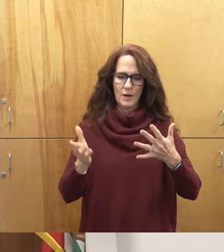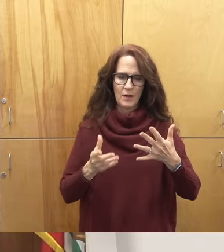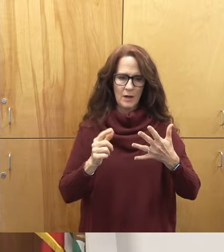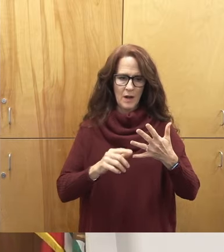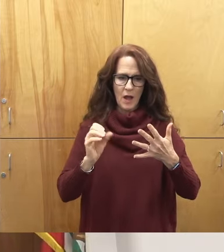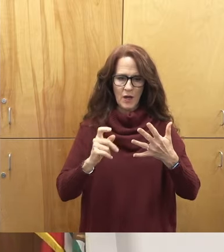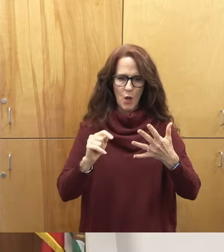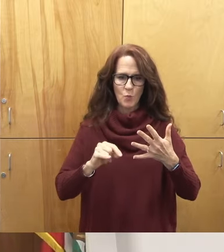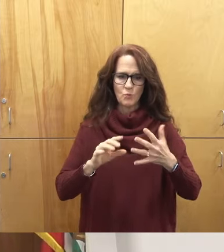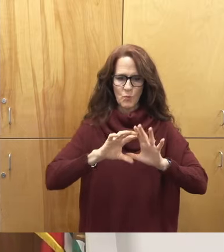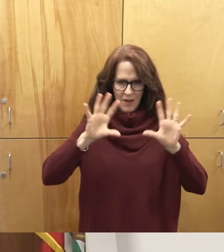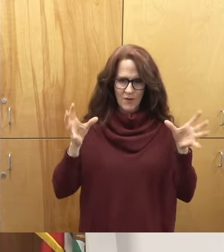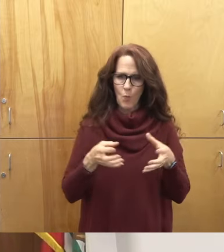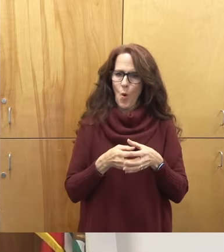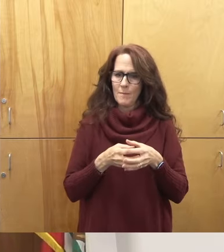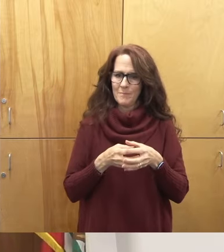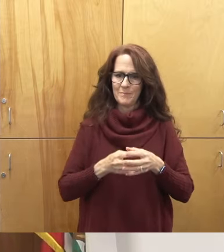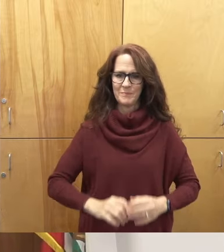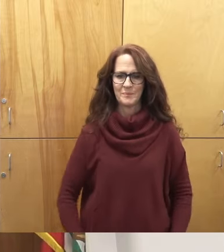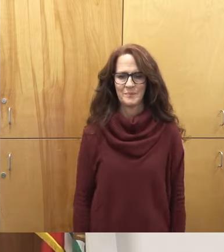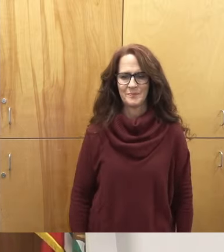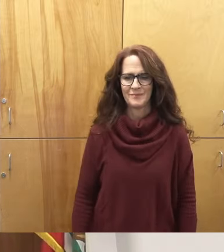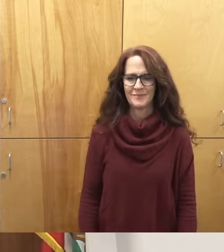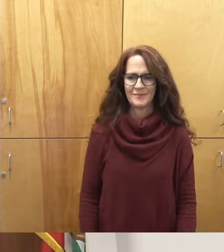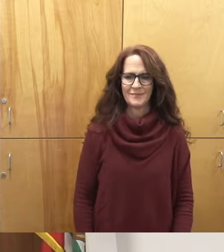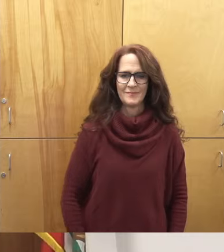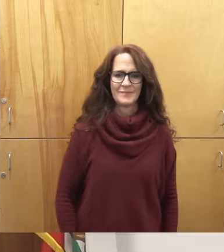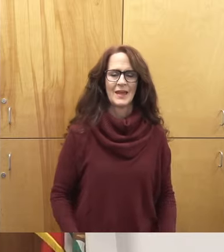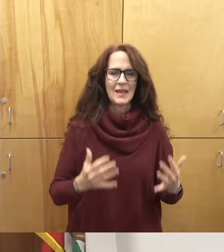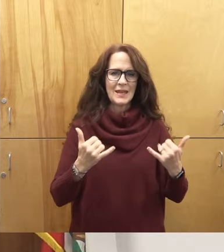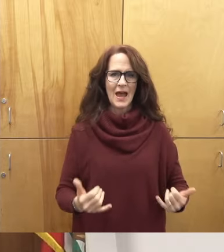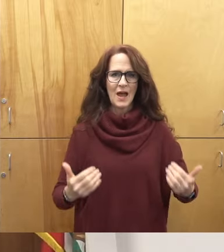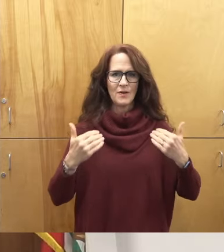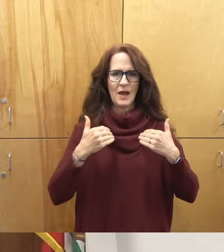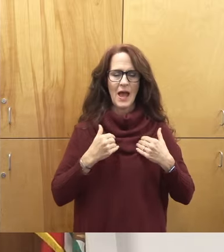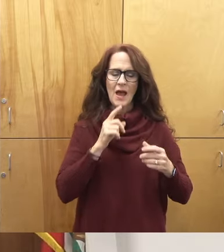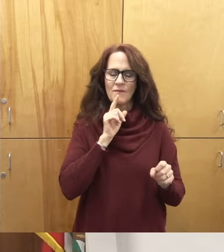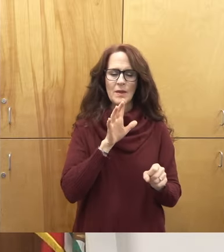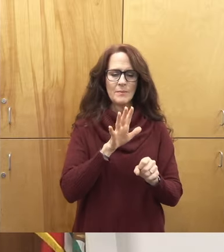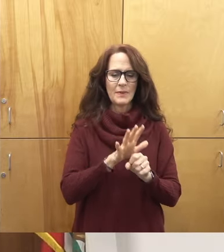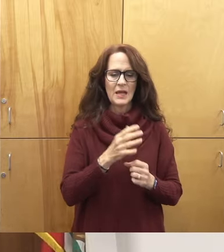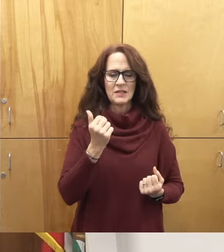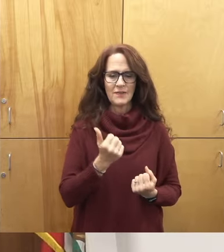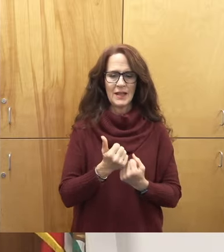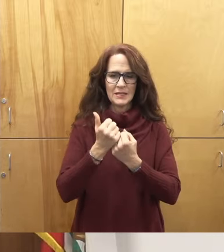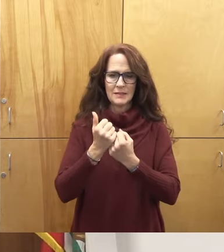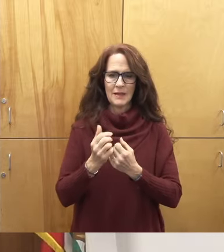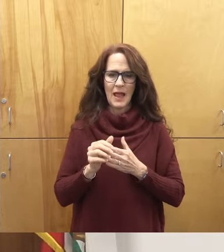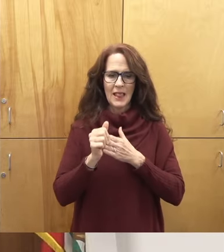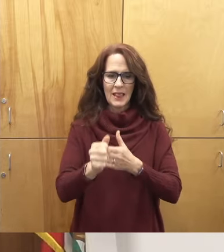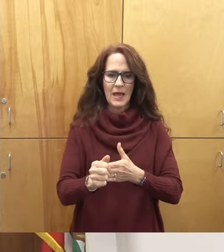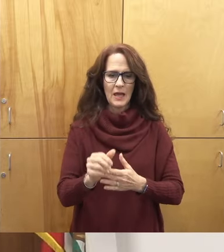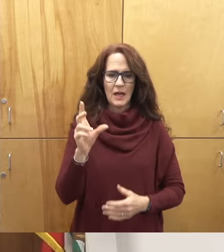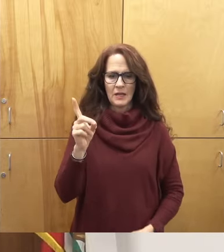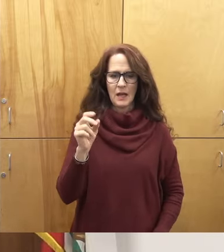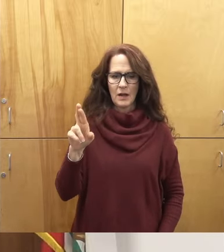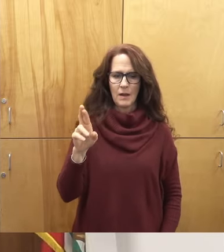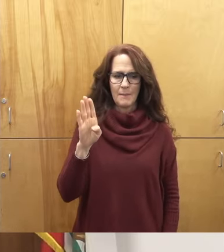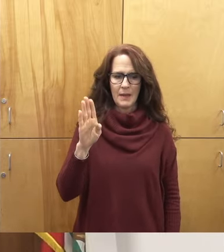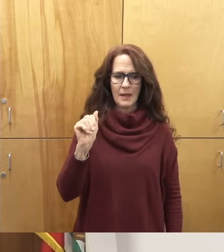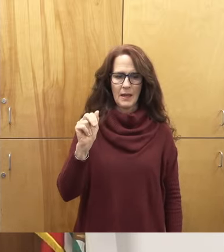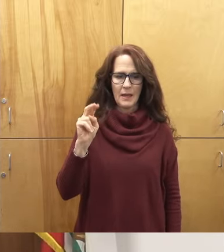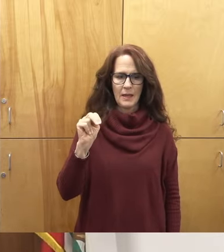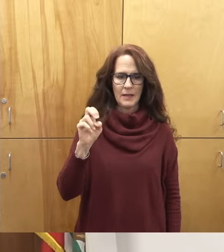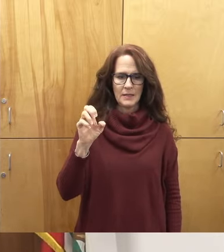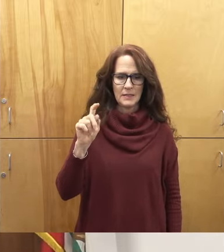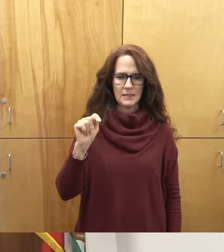quorum. Thank you. We will now have the Pledge of Allegiance led by Dr. Benitez. Please stand,